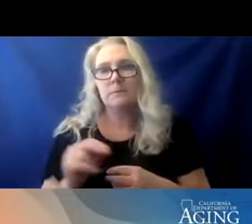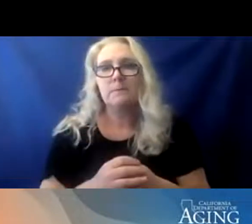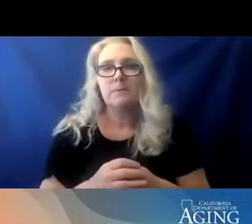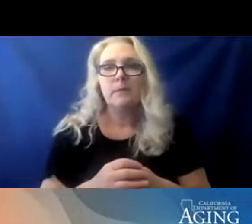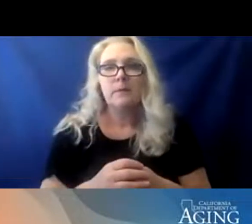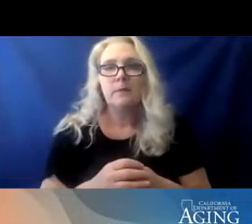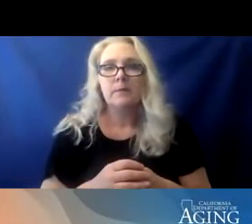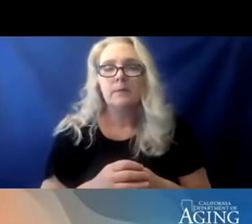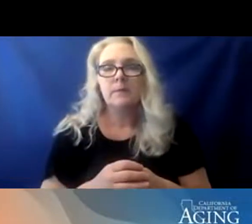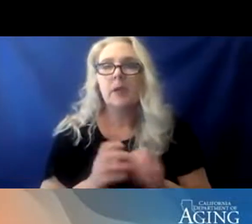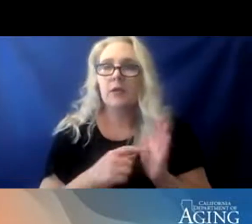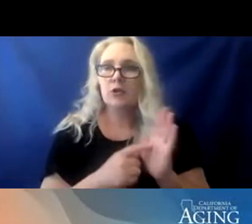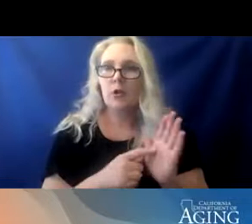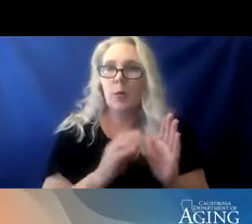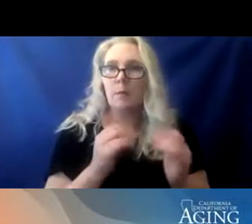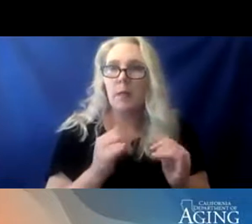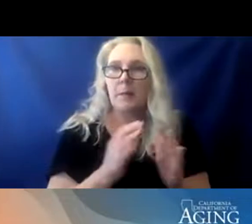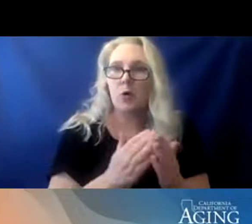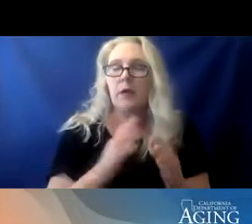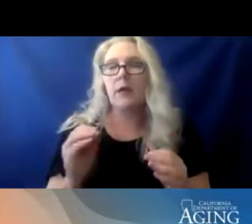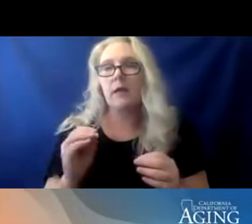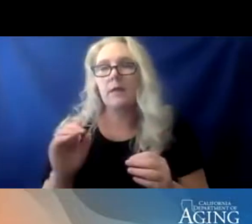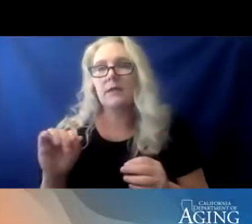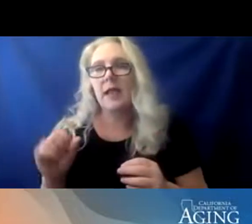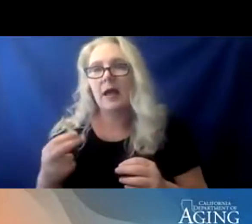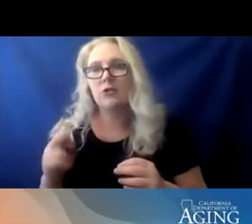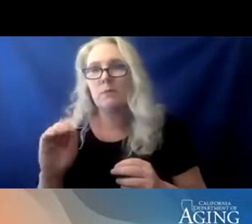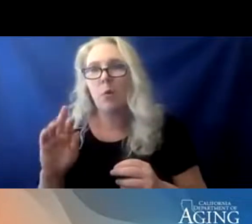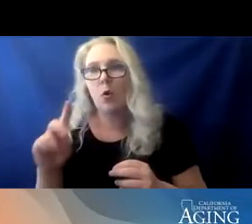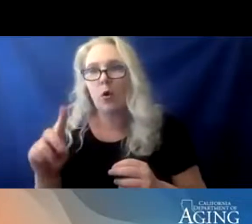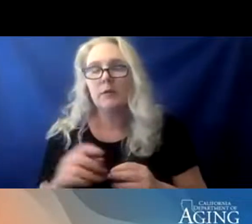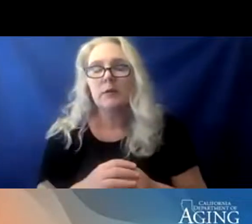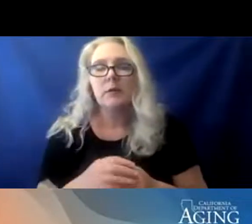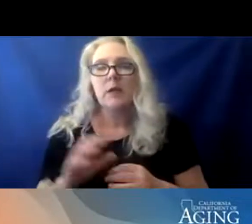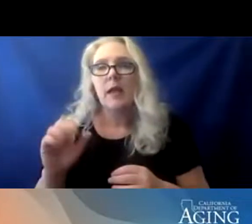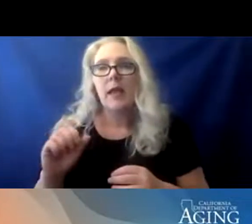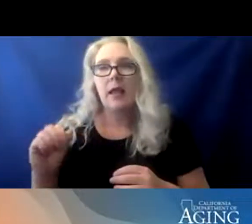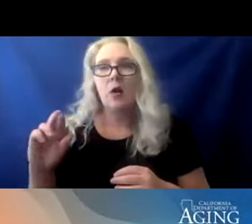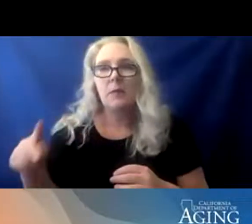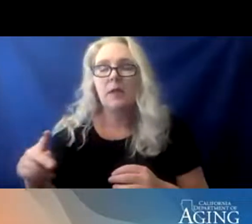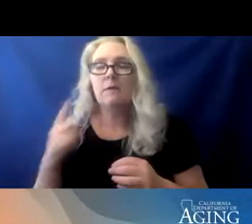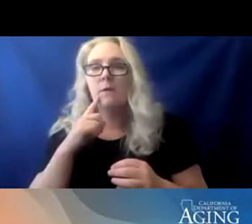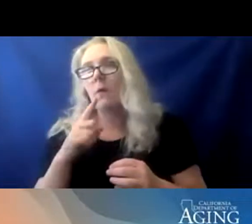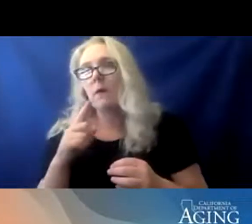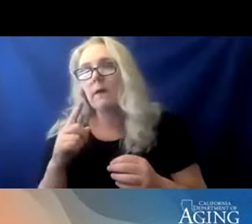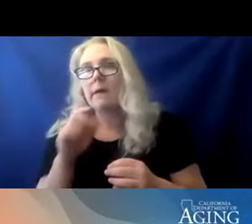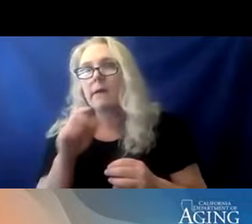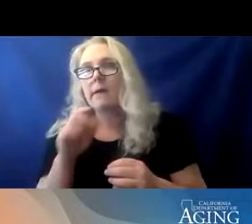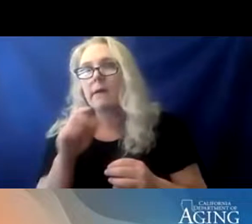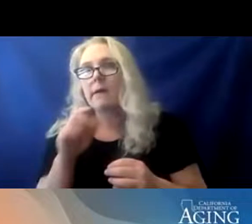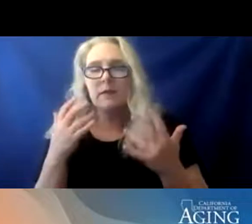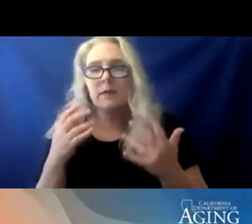data dashboard, and we're joined by AARP, who shared insights into age-friendly action planning for their large convening of